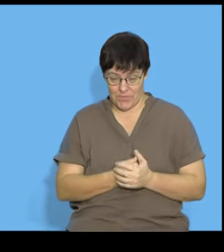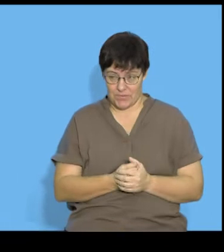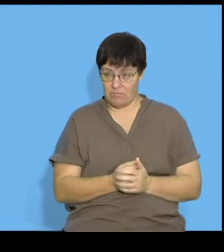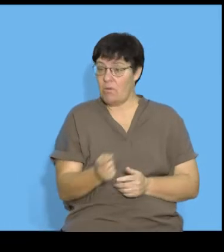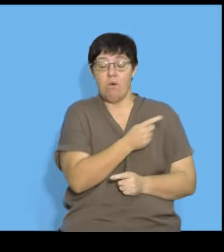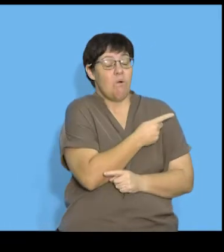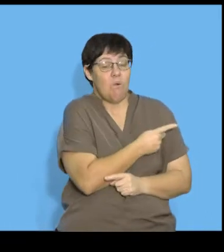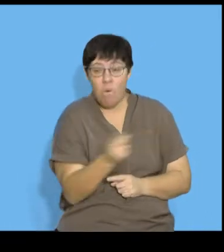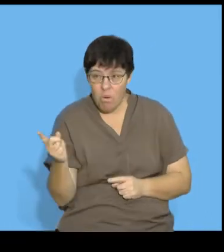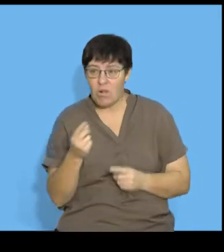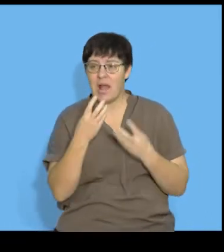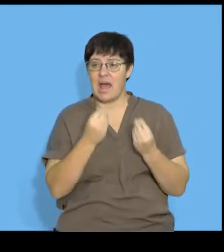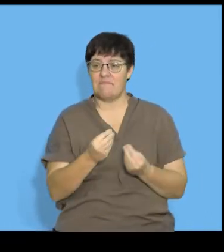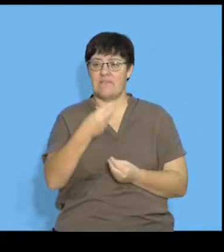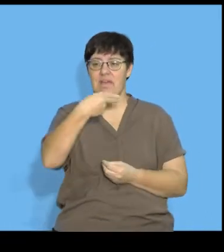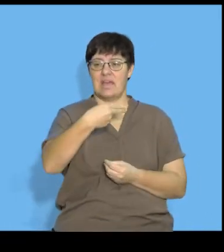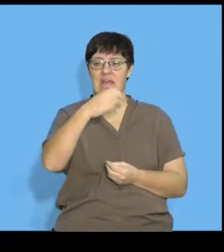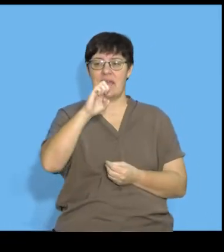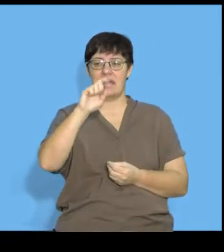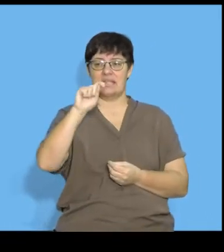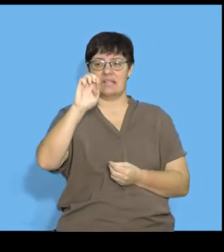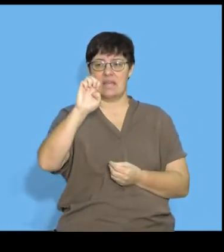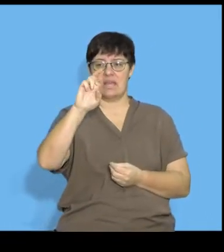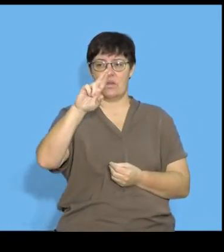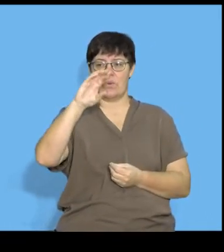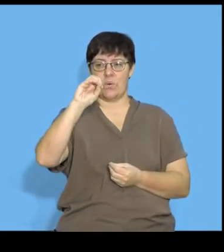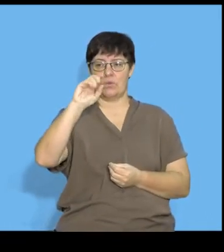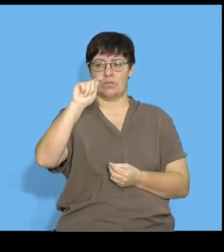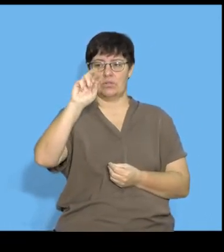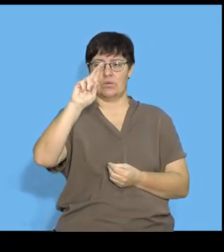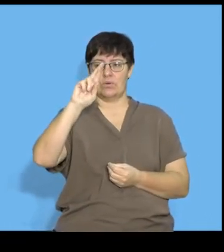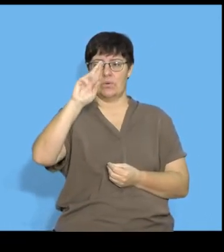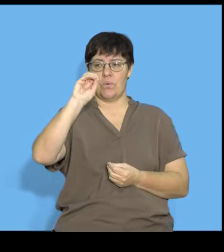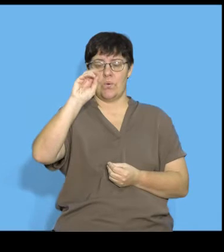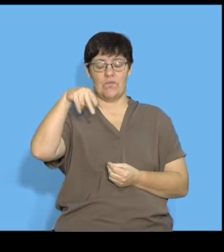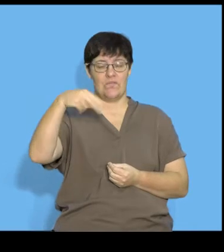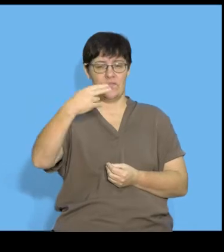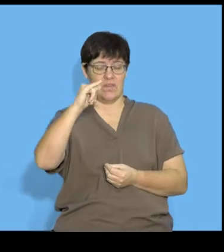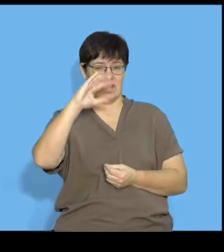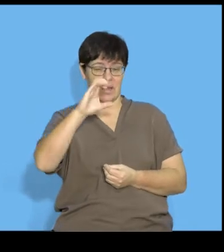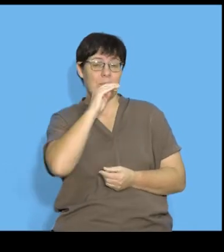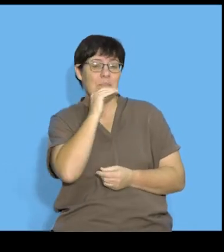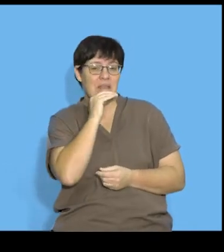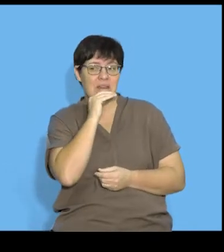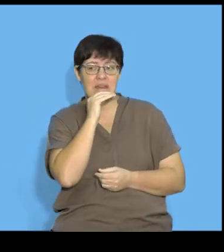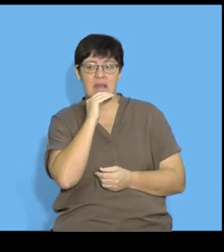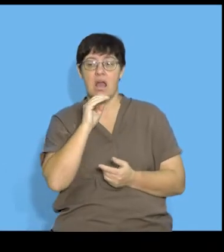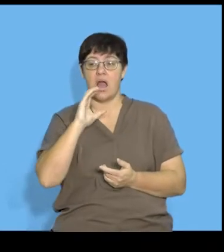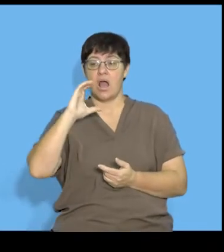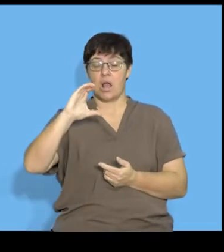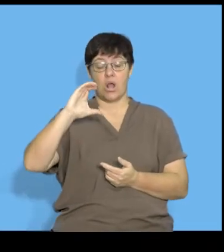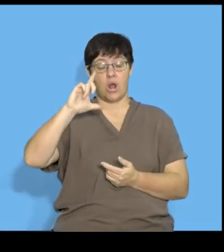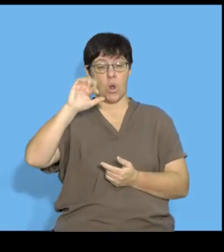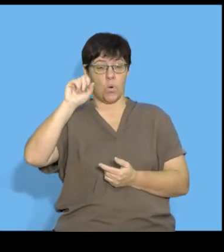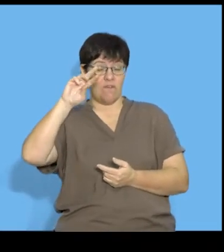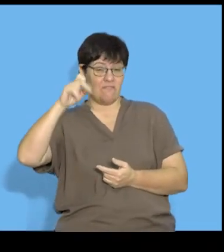fungus are heterotrophic. What does that mean? Very important, they don't have chlorophyll. So if you have a look, if I go to